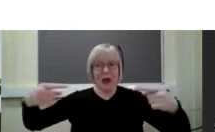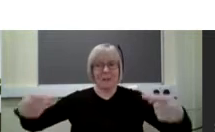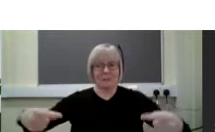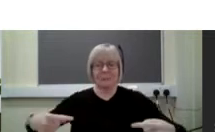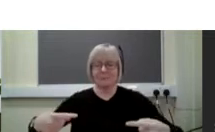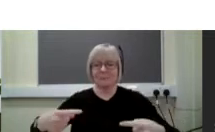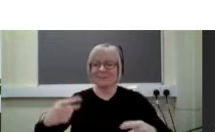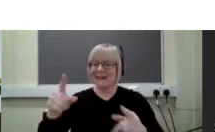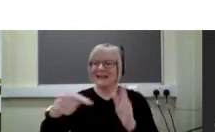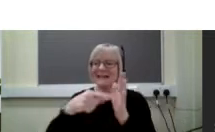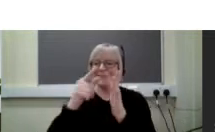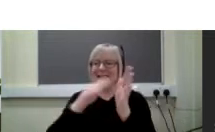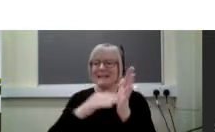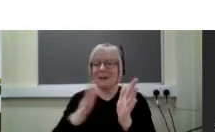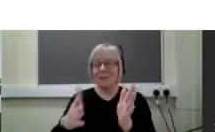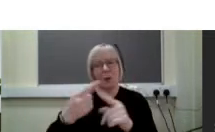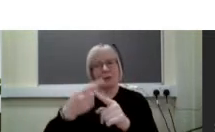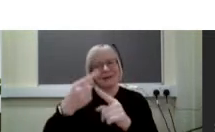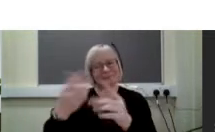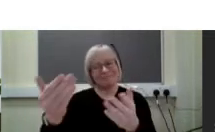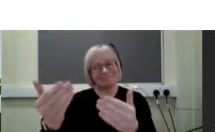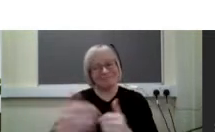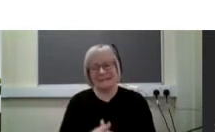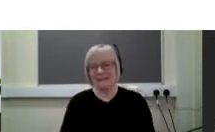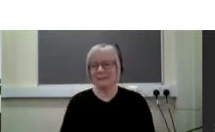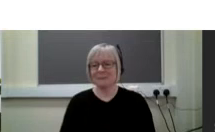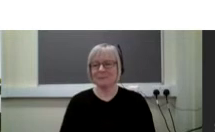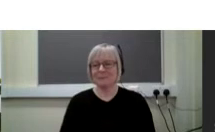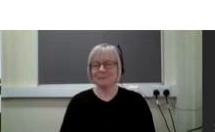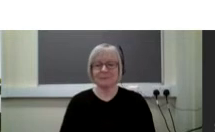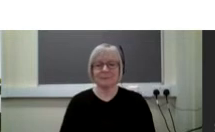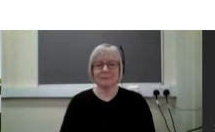Tim, I'm going to have to hurry you along. Okay, all right. So